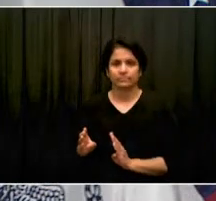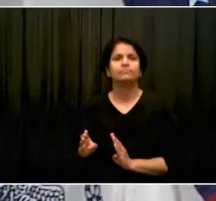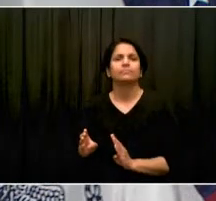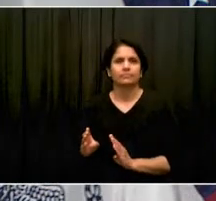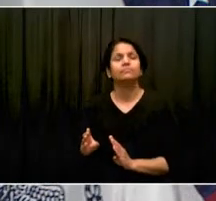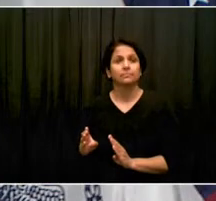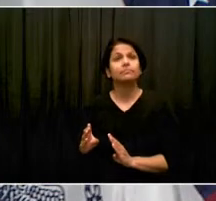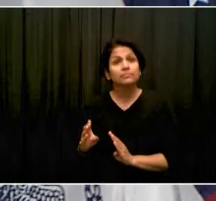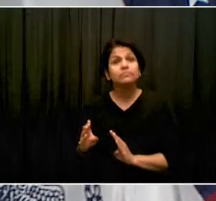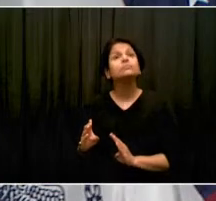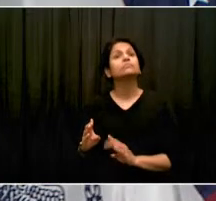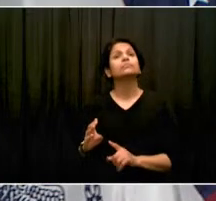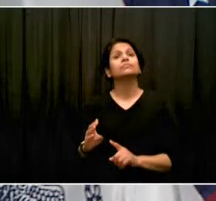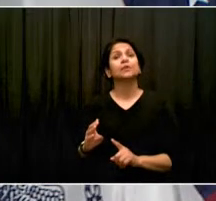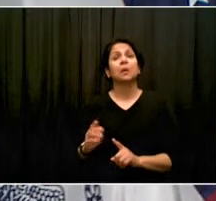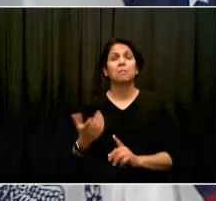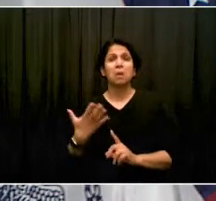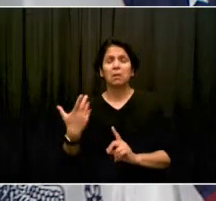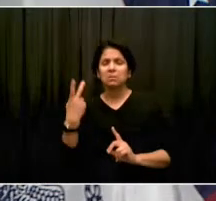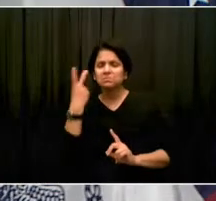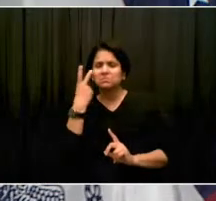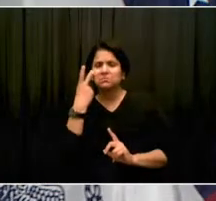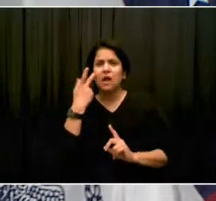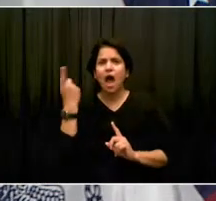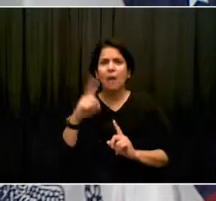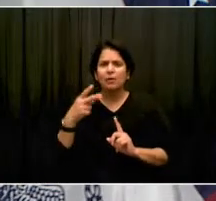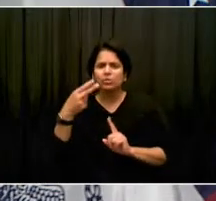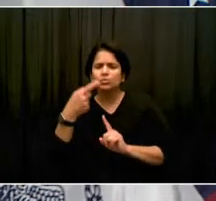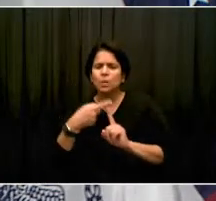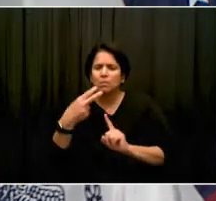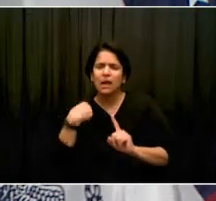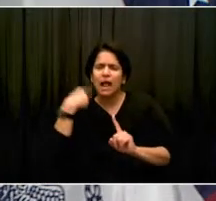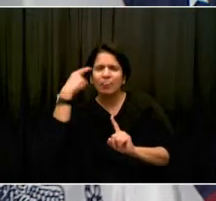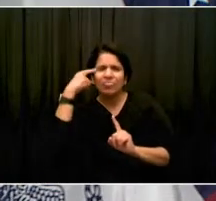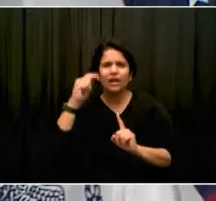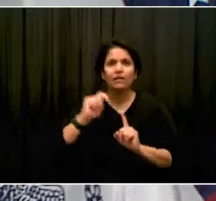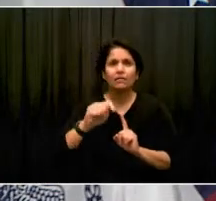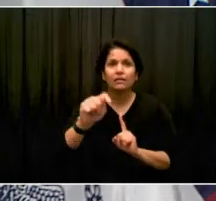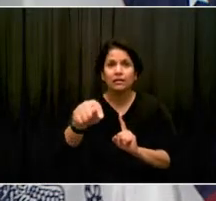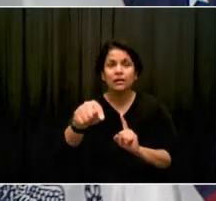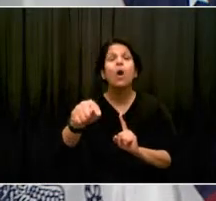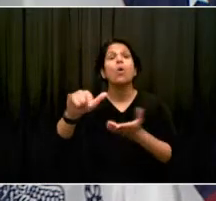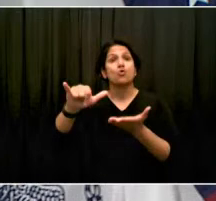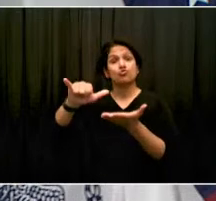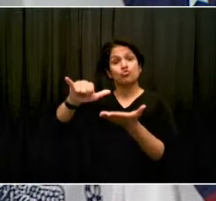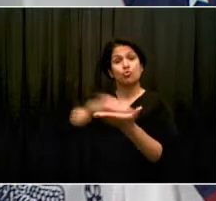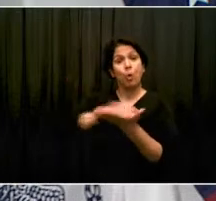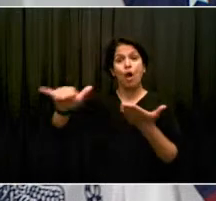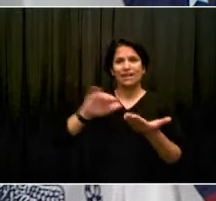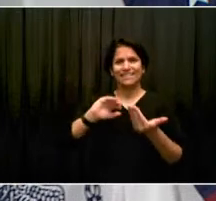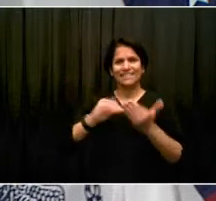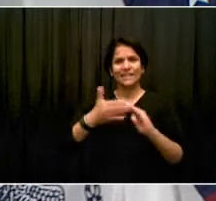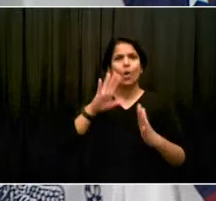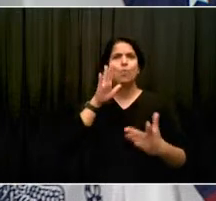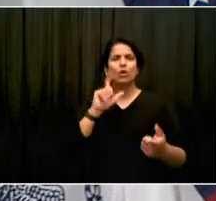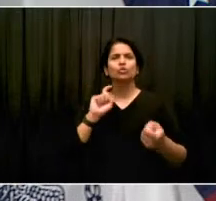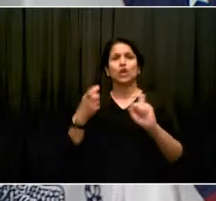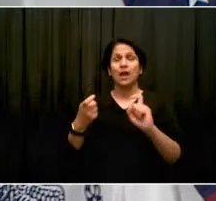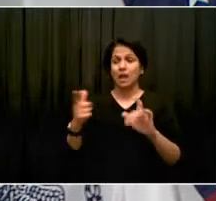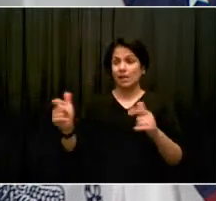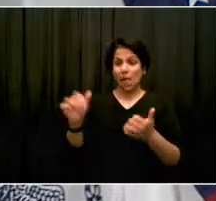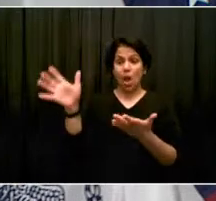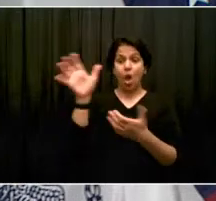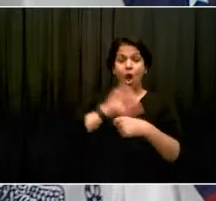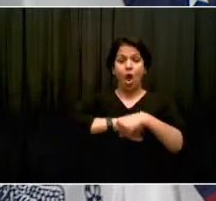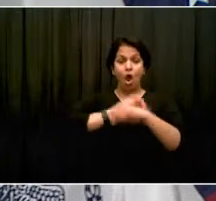next few months, and I think it's going to be a lot better. But the goal is to be able to accommodate every single child. Next, we have Katie